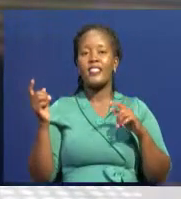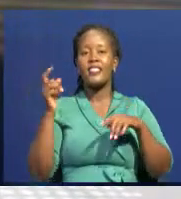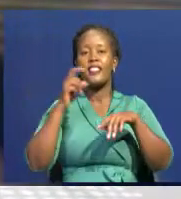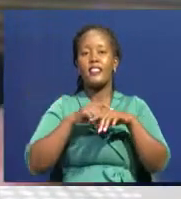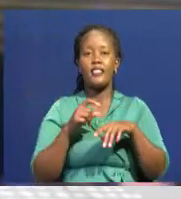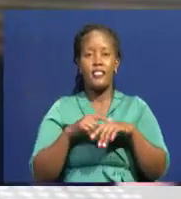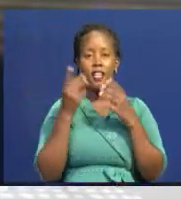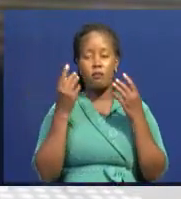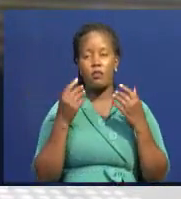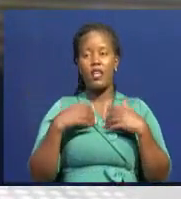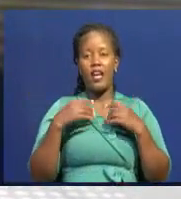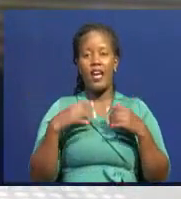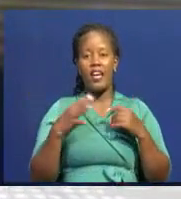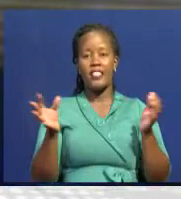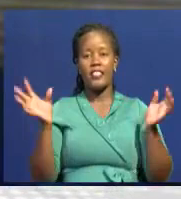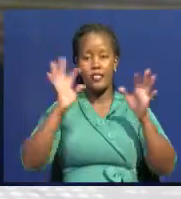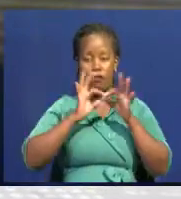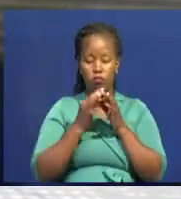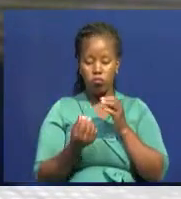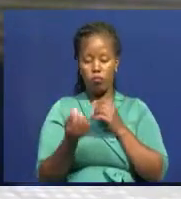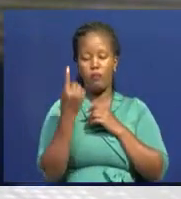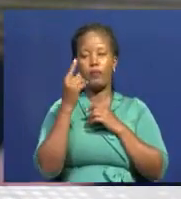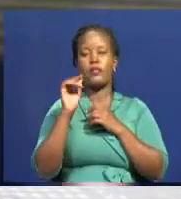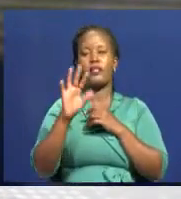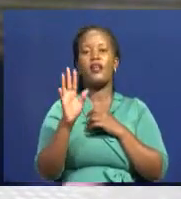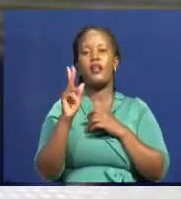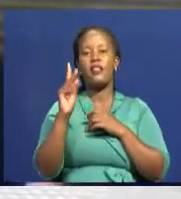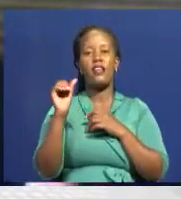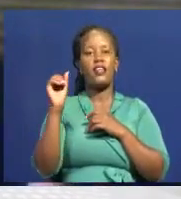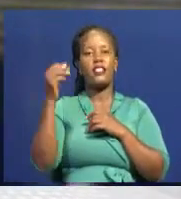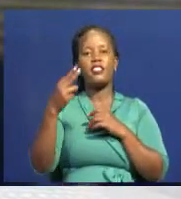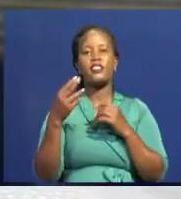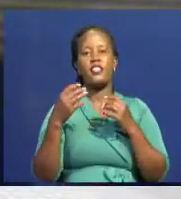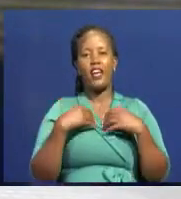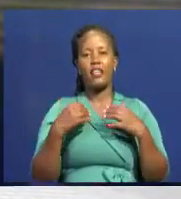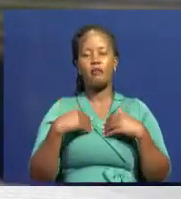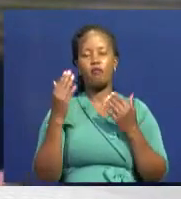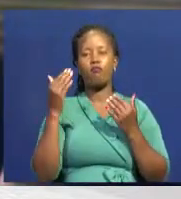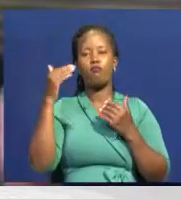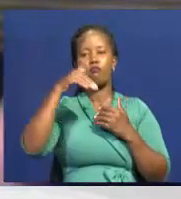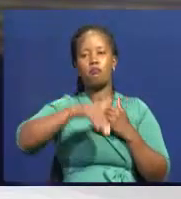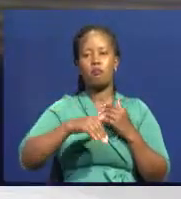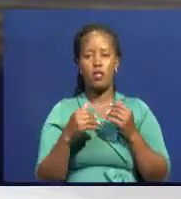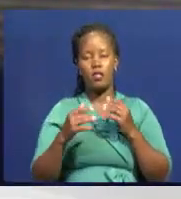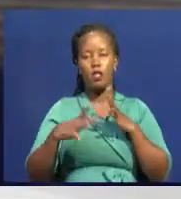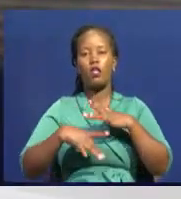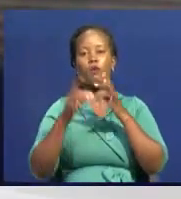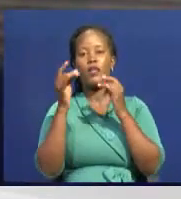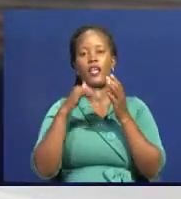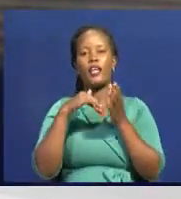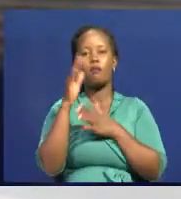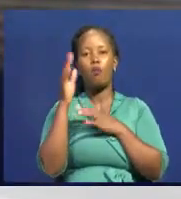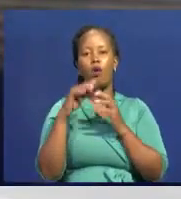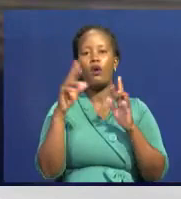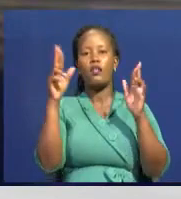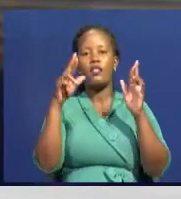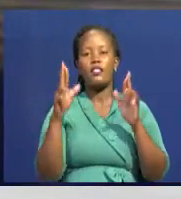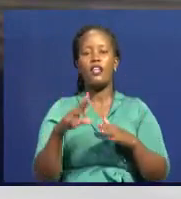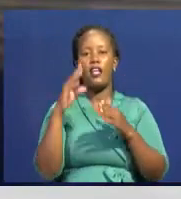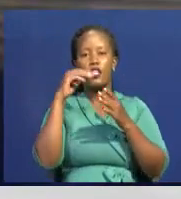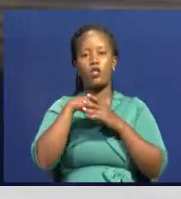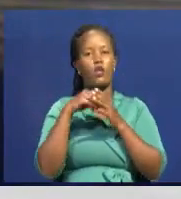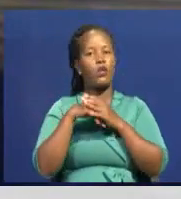scene, their currencies were extremely deflated to attract international investors,